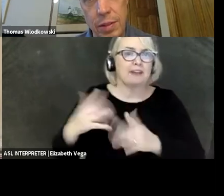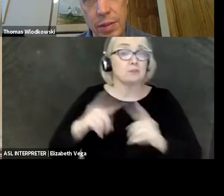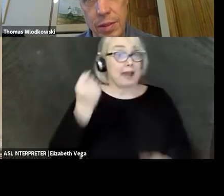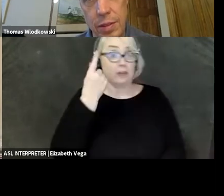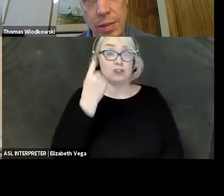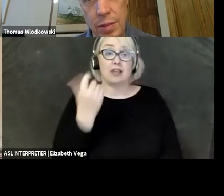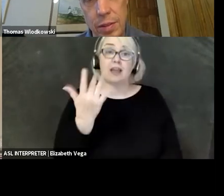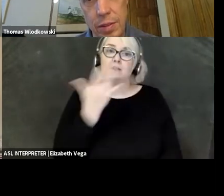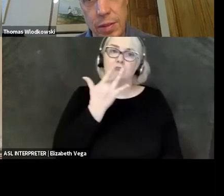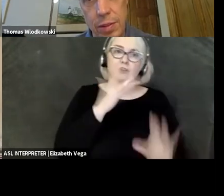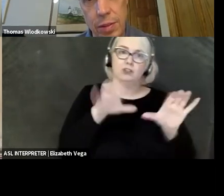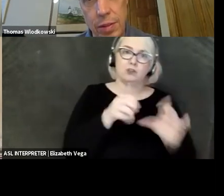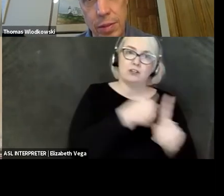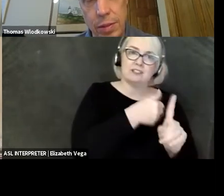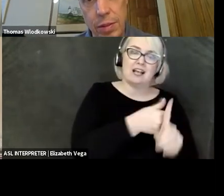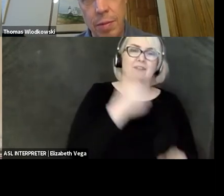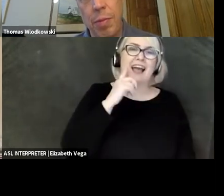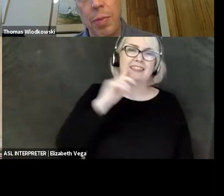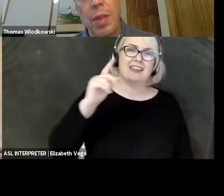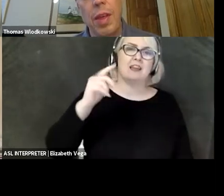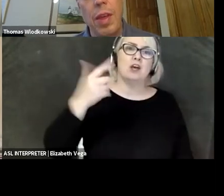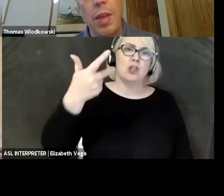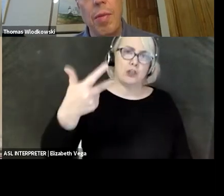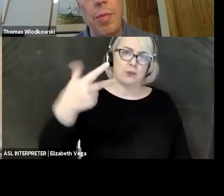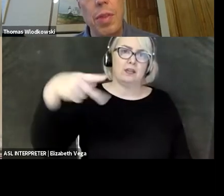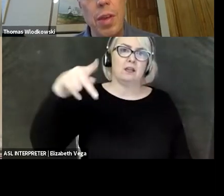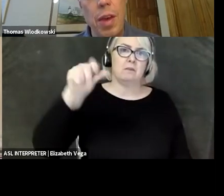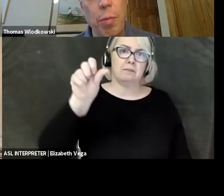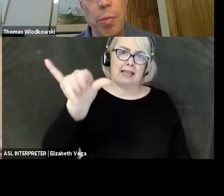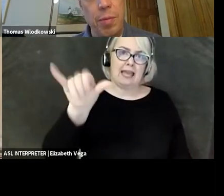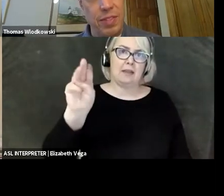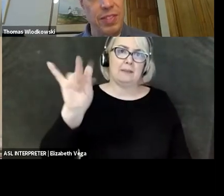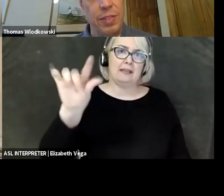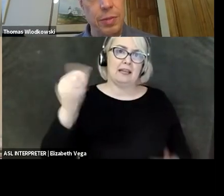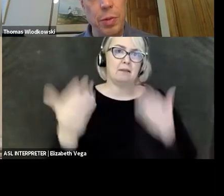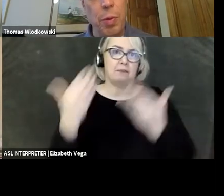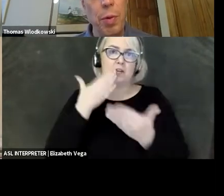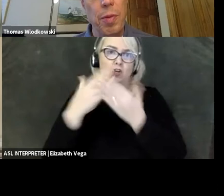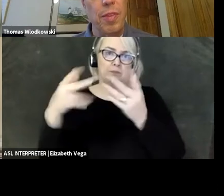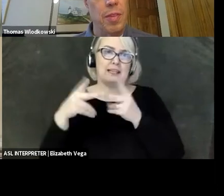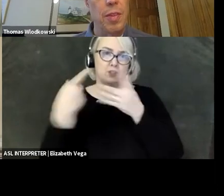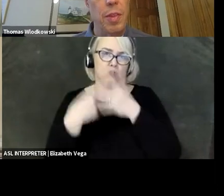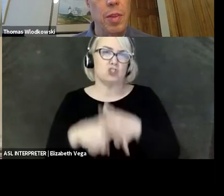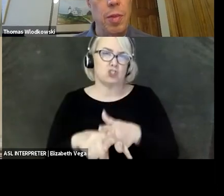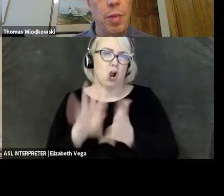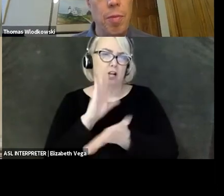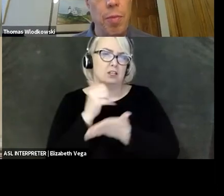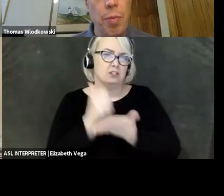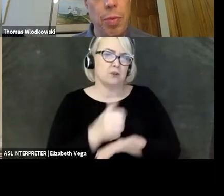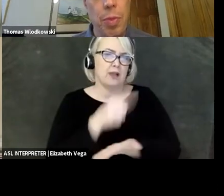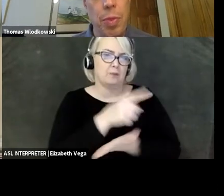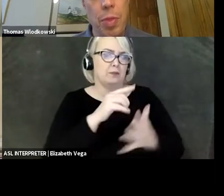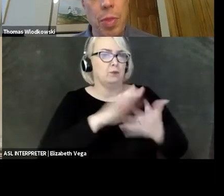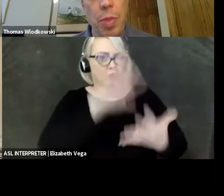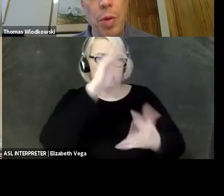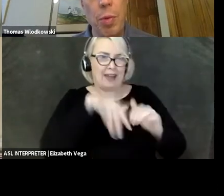it in house, but I think 3Play Media might be a good place just to start and lay of the land. You can actually manipulate the media yourself and the